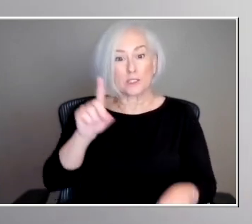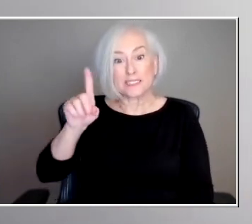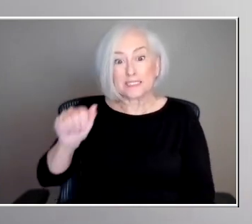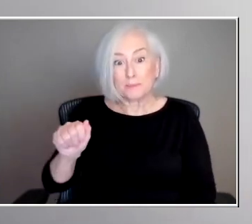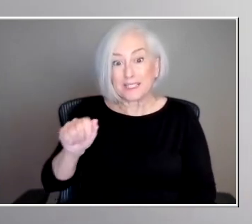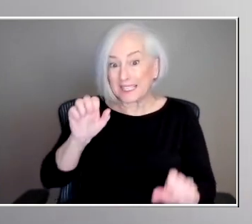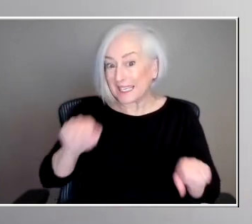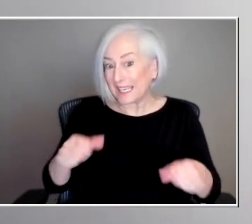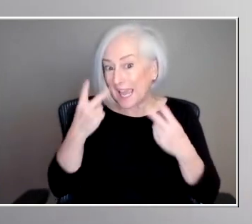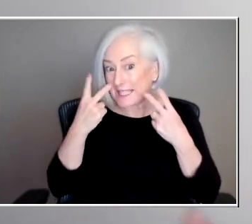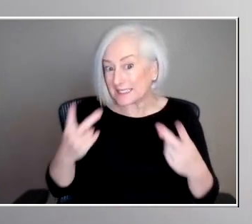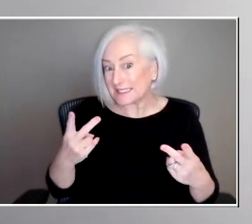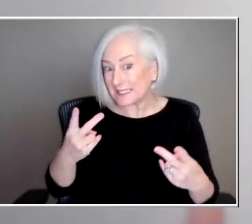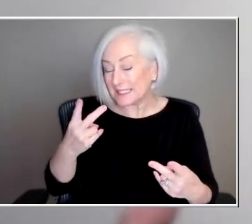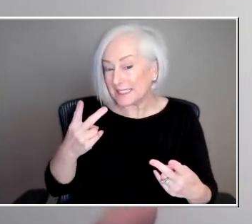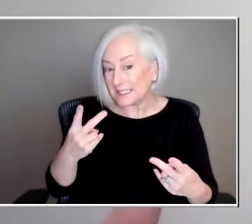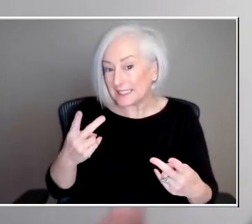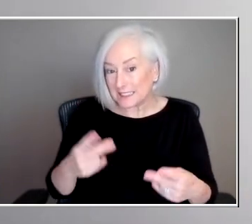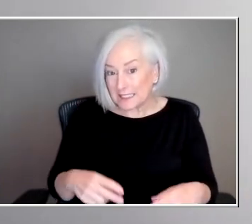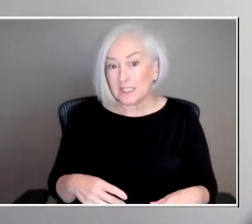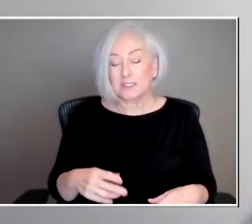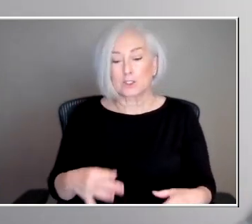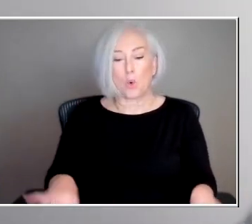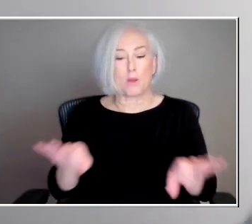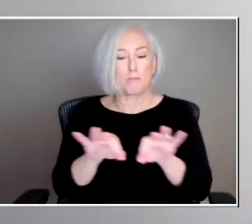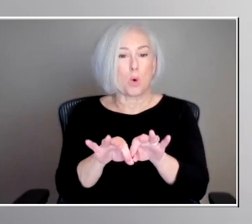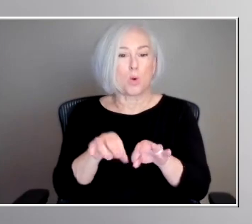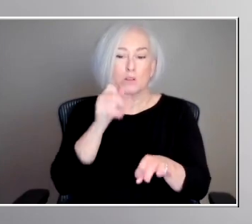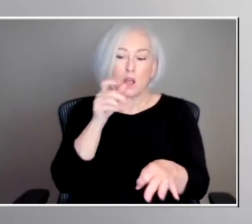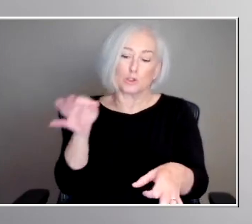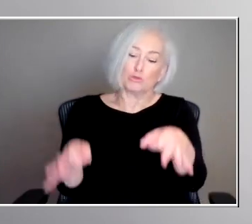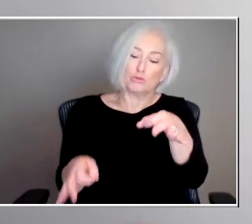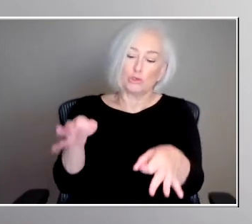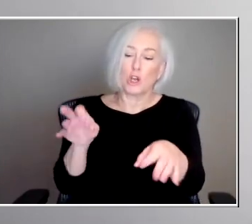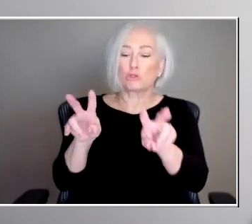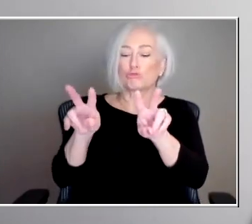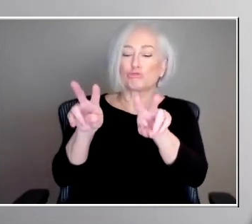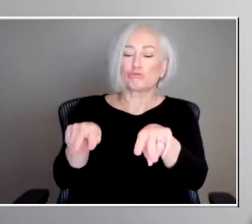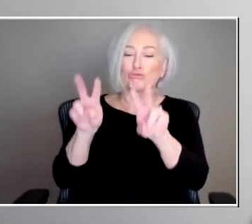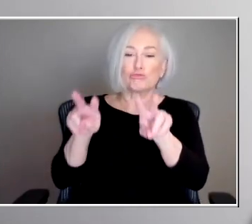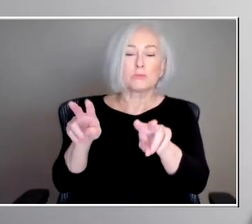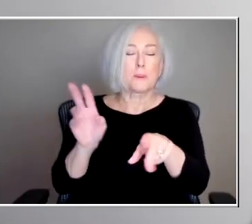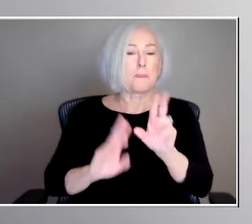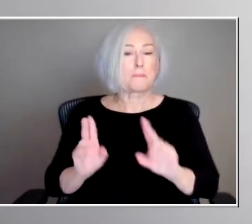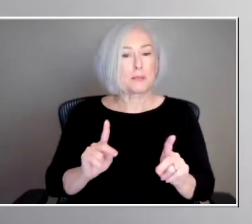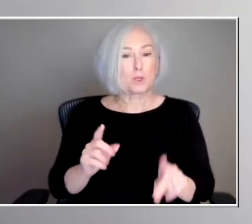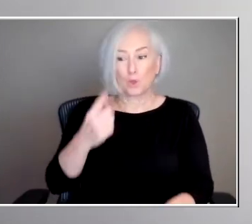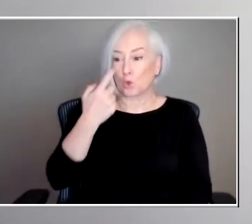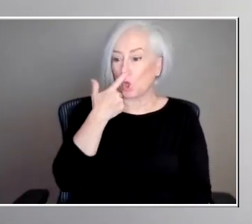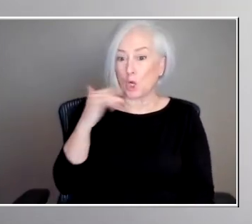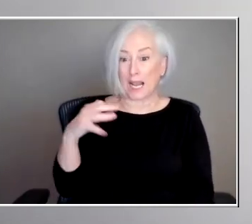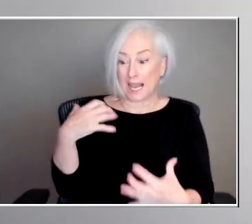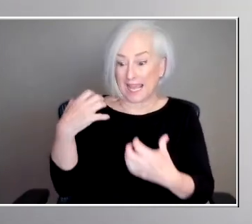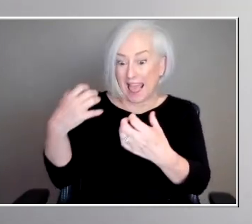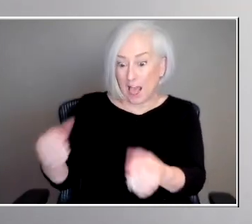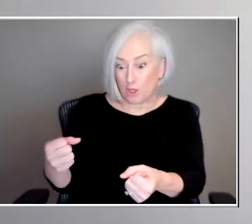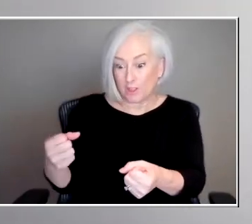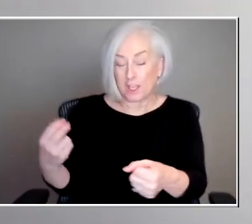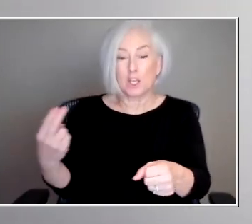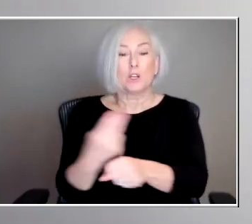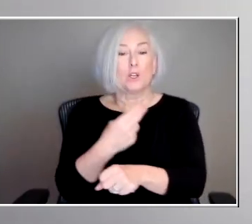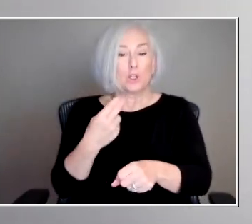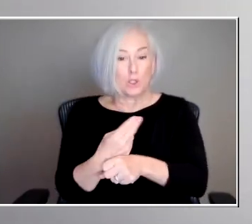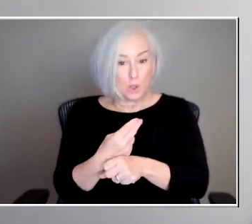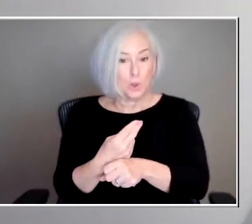And it's important not to, judge and jump to reactions when you see people who appear to be healthy using a mobility aid